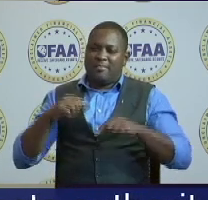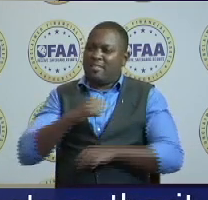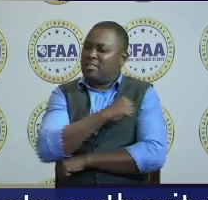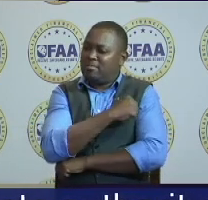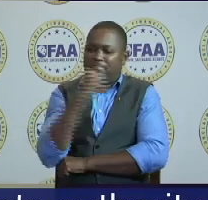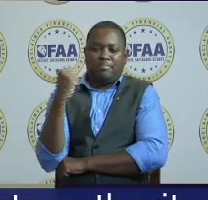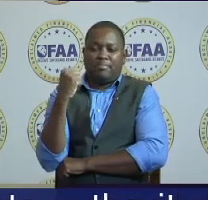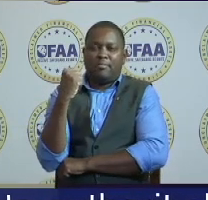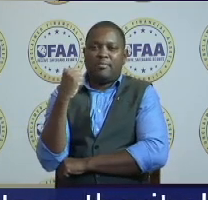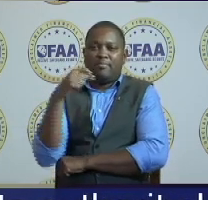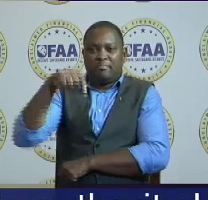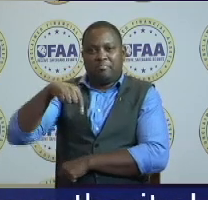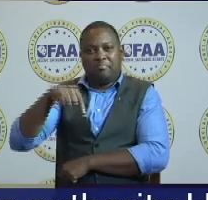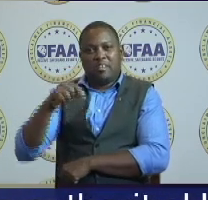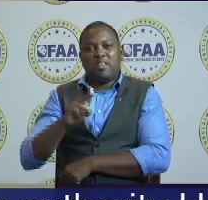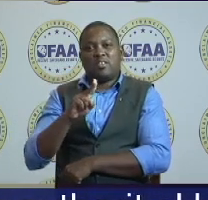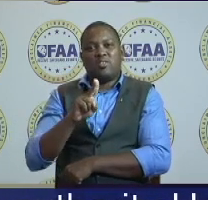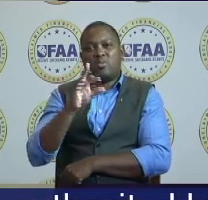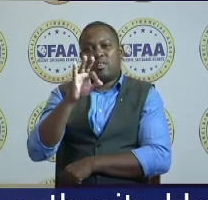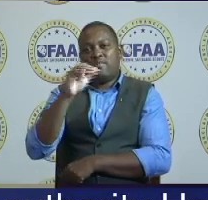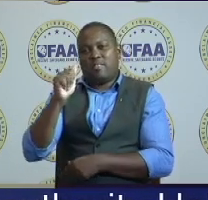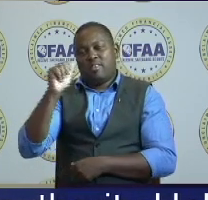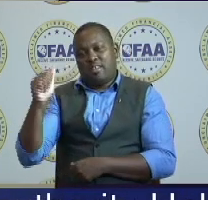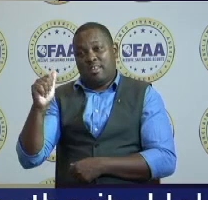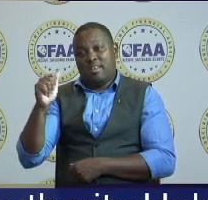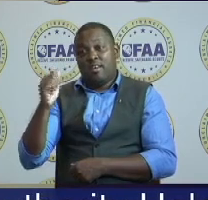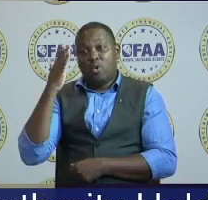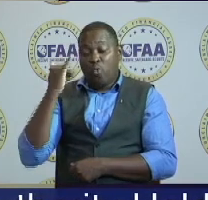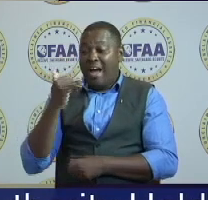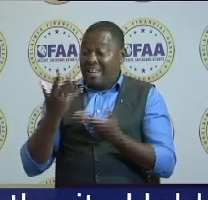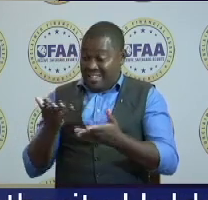pillars of UFAA, and that is to receive,